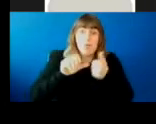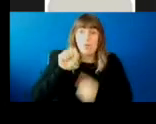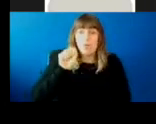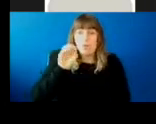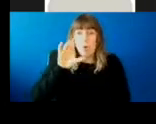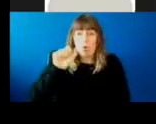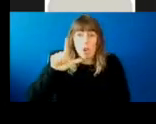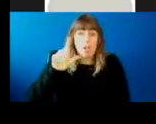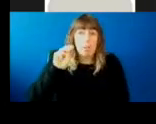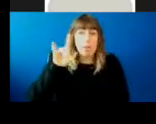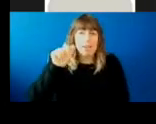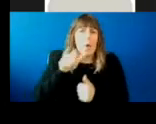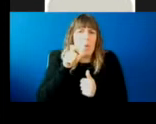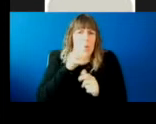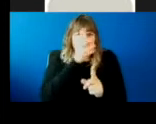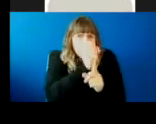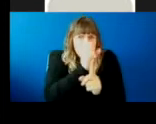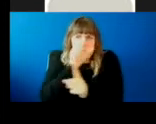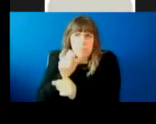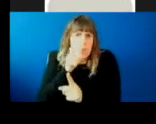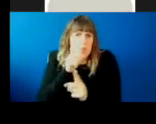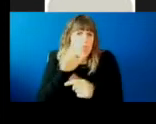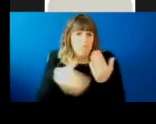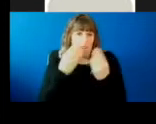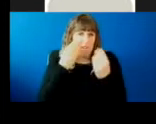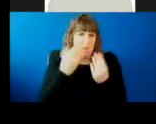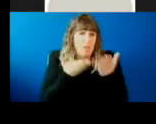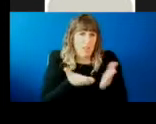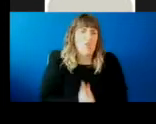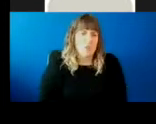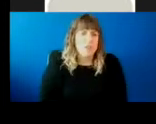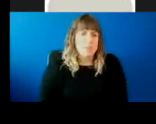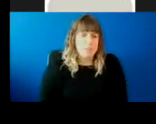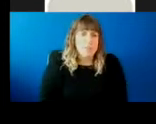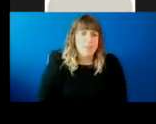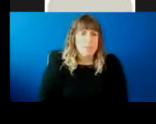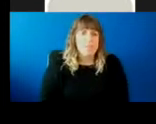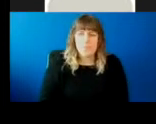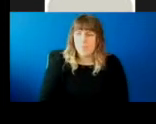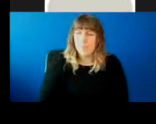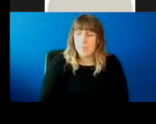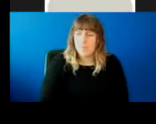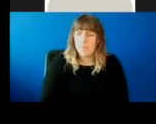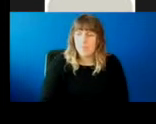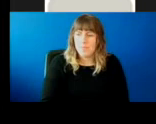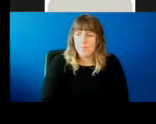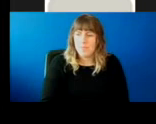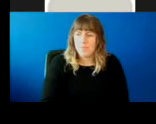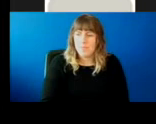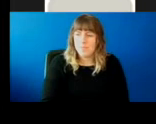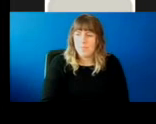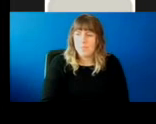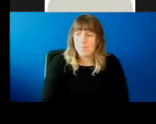the genders and the locations of people, things like that. Those are the common channels. And then finally,